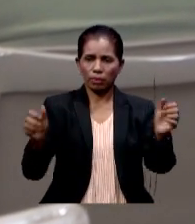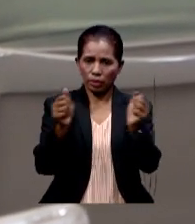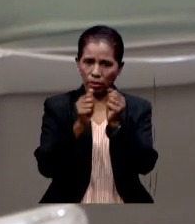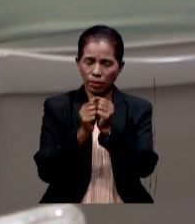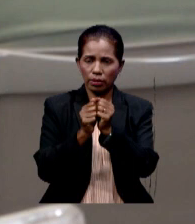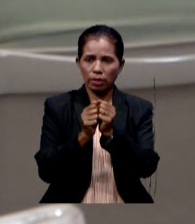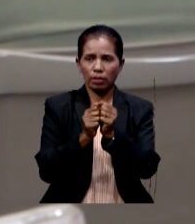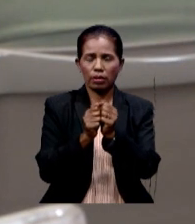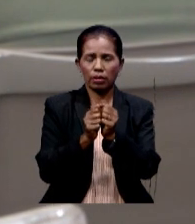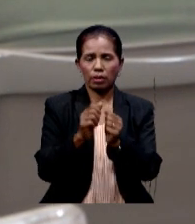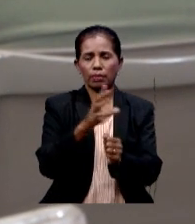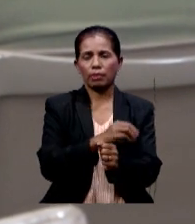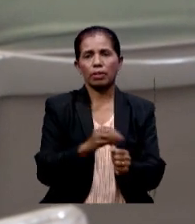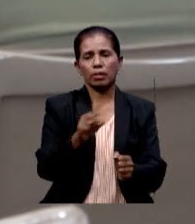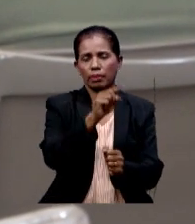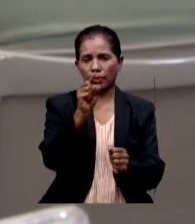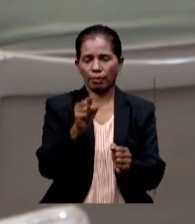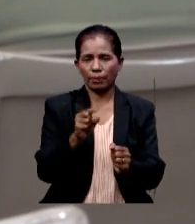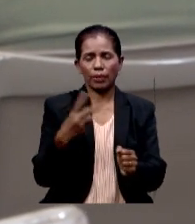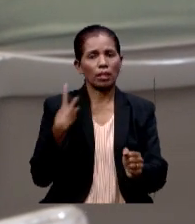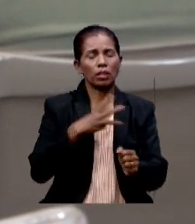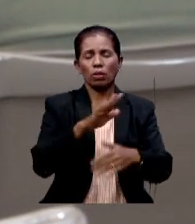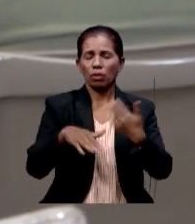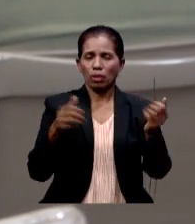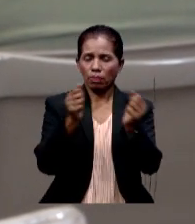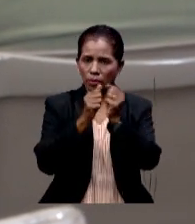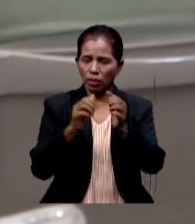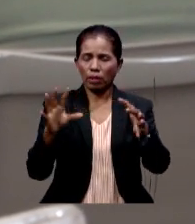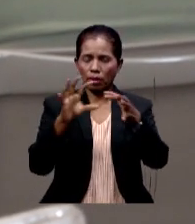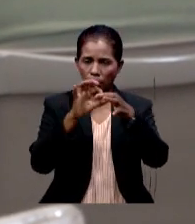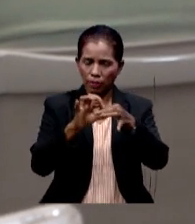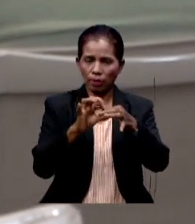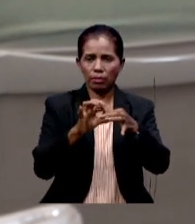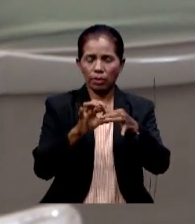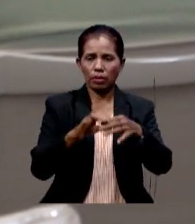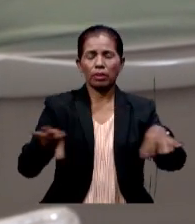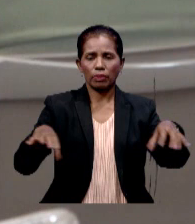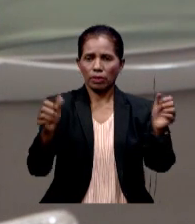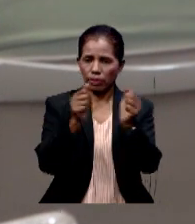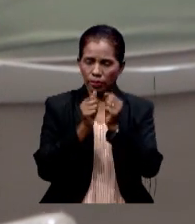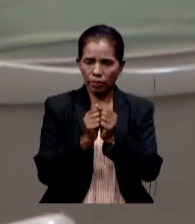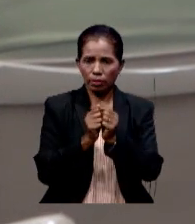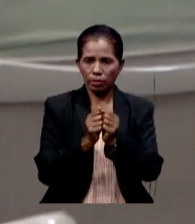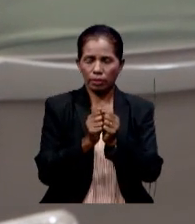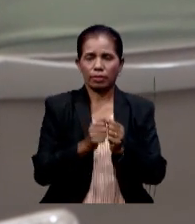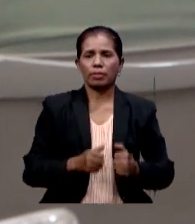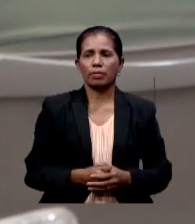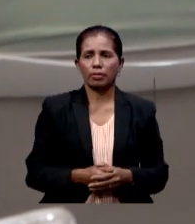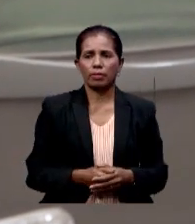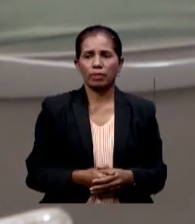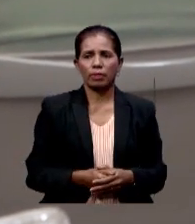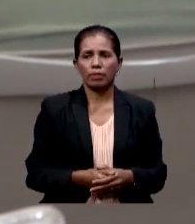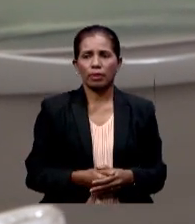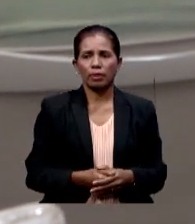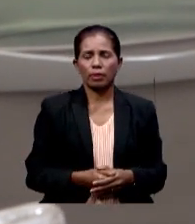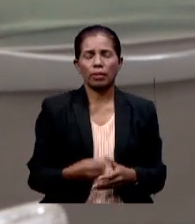accommodating requests. Together with members and led by the chair, a tremendous effort